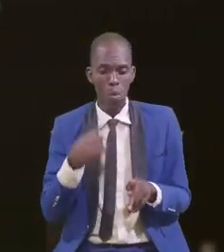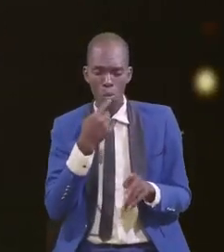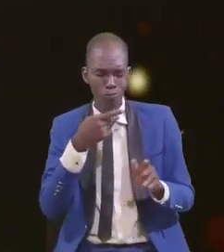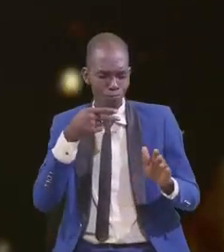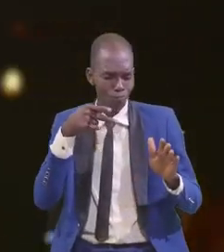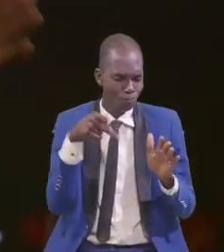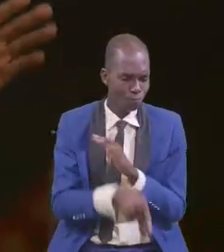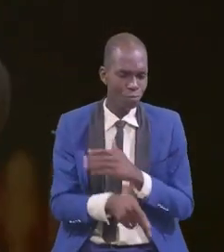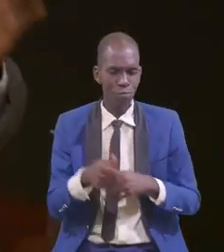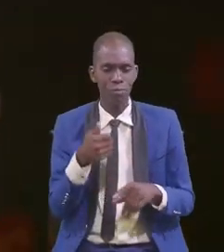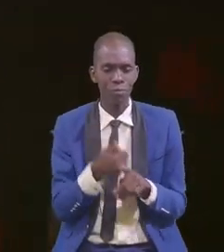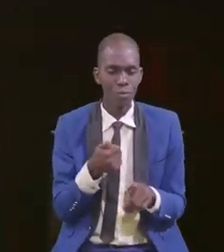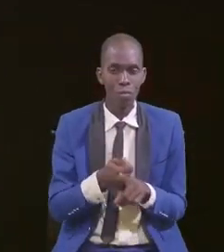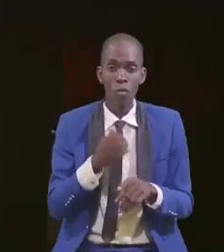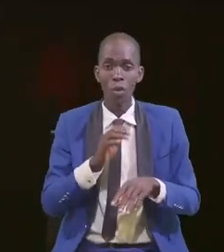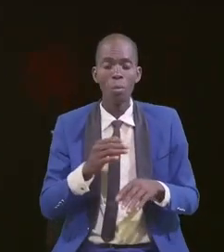themselves on